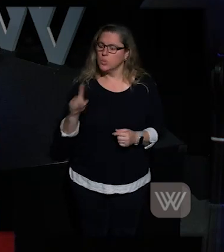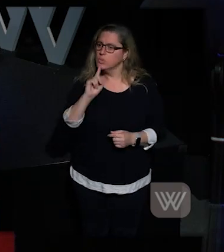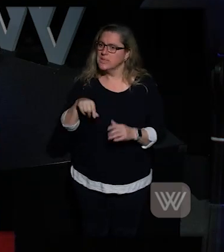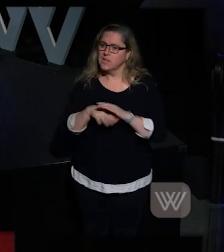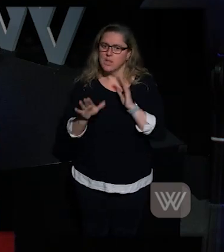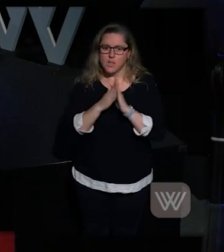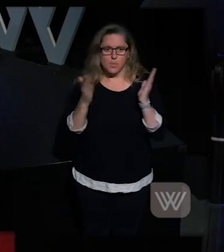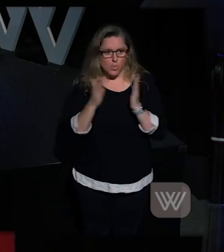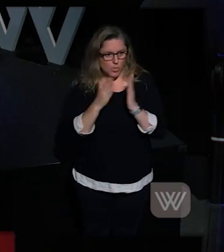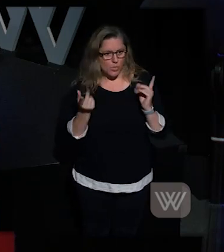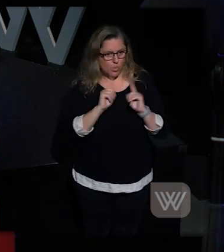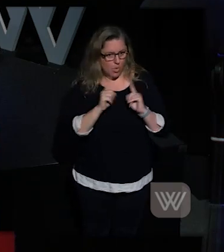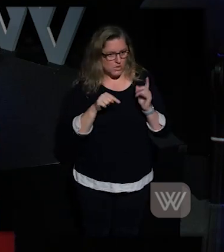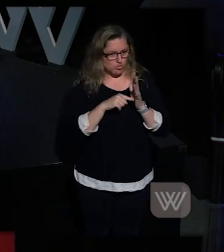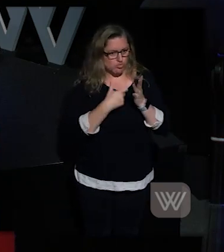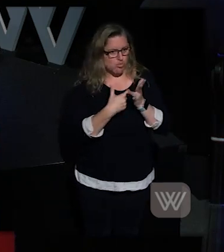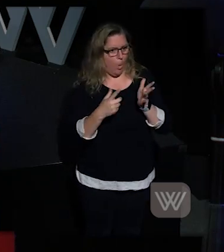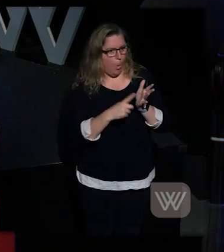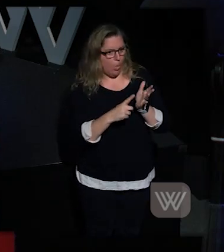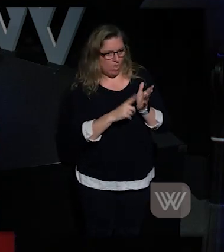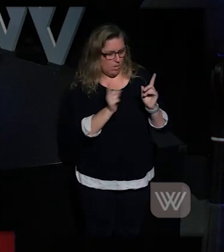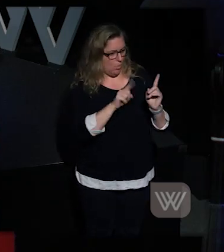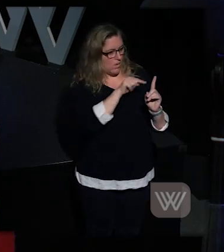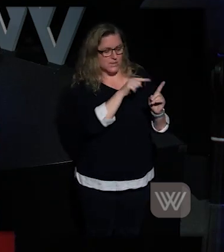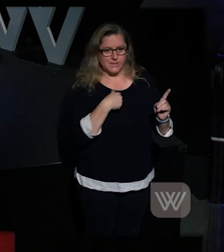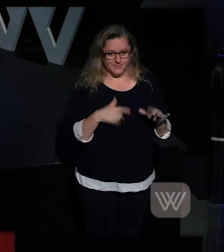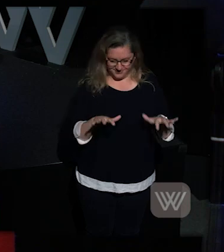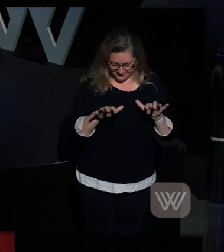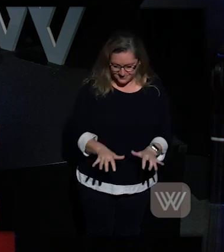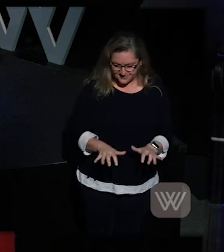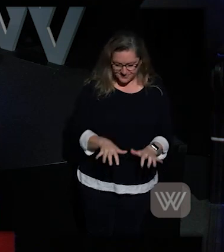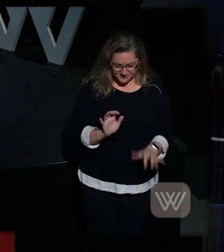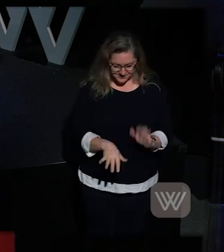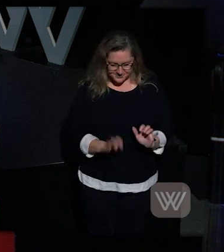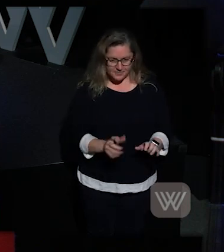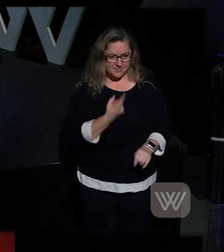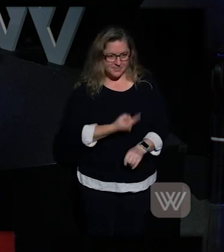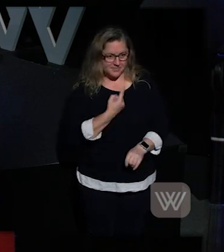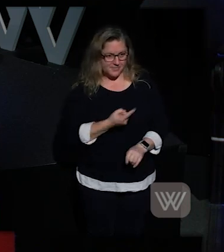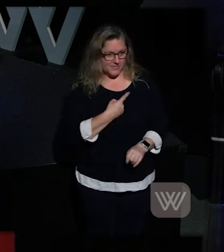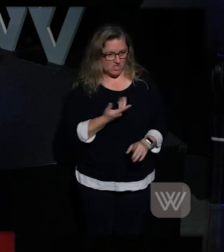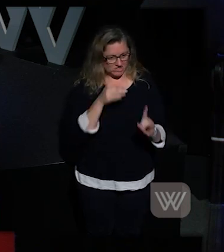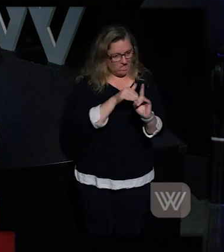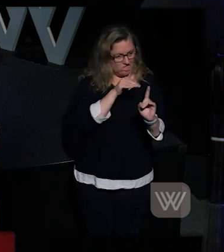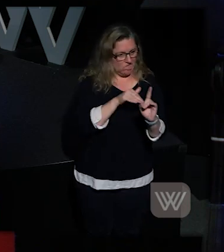it's a myth that trolls are these people who are sitting alone in their mother's basements and just hassling strangers for